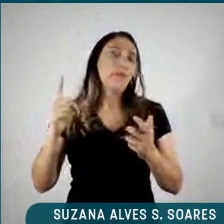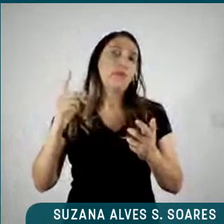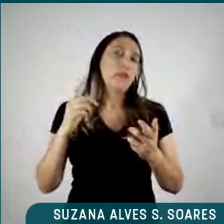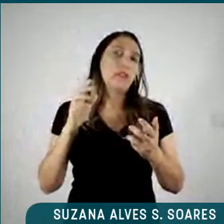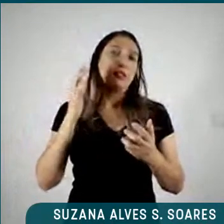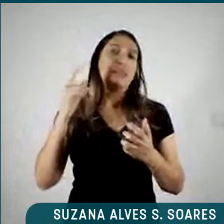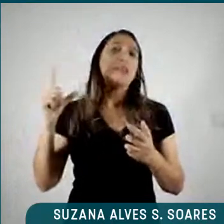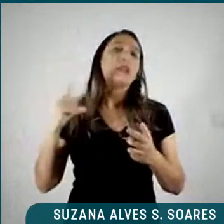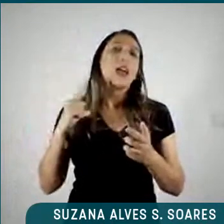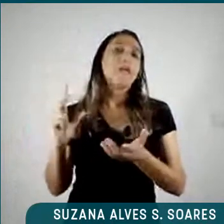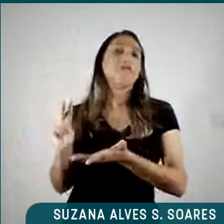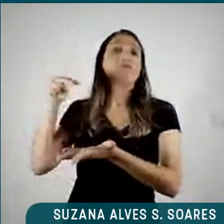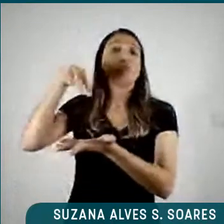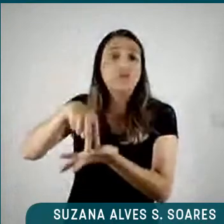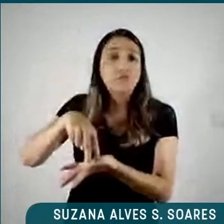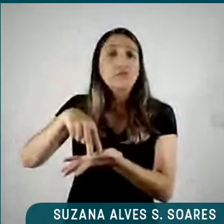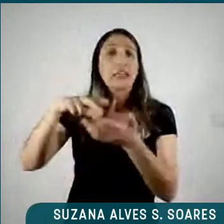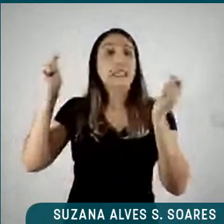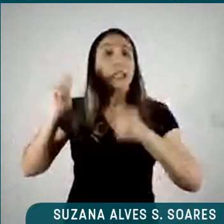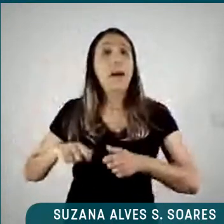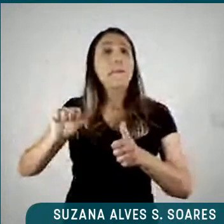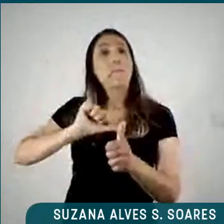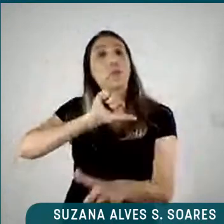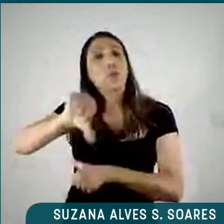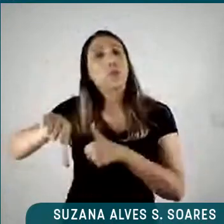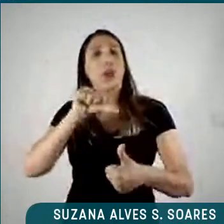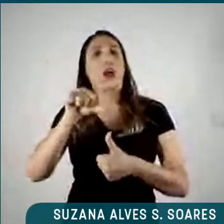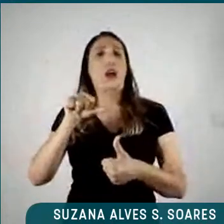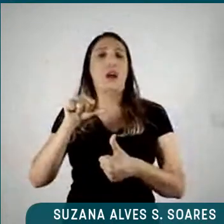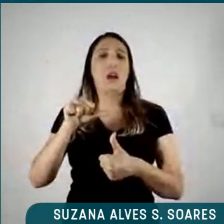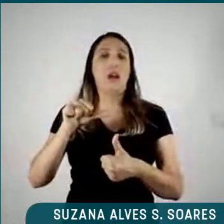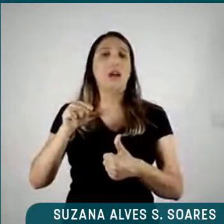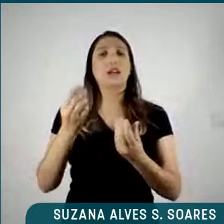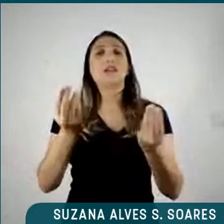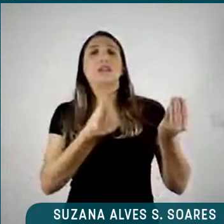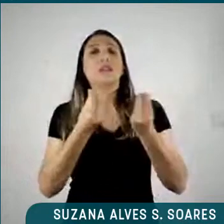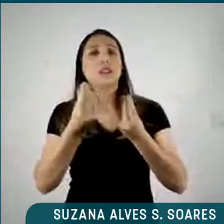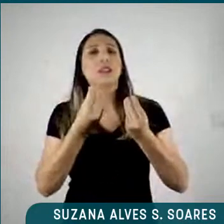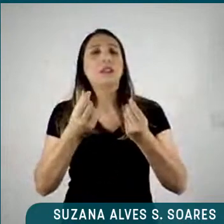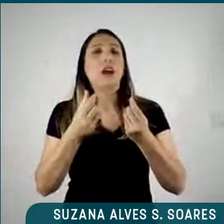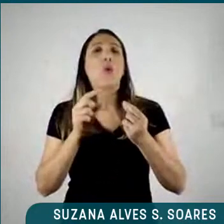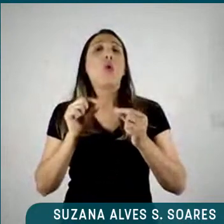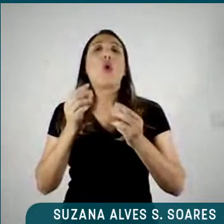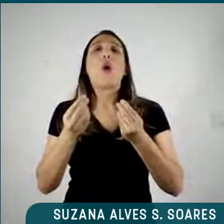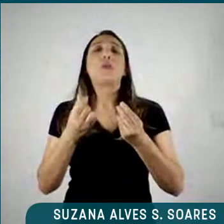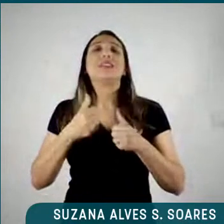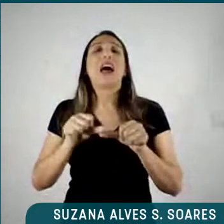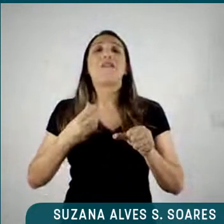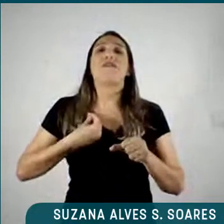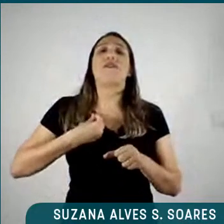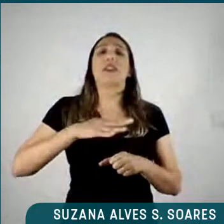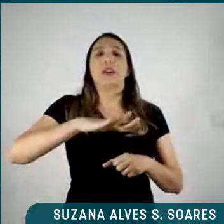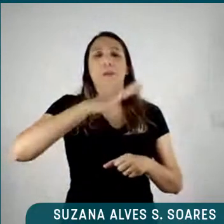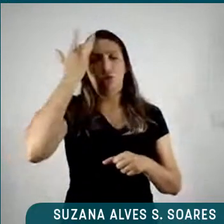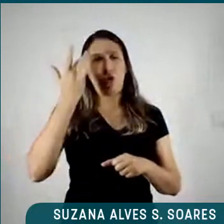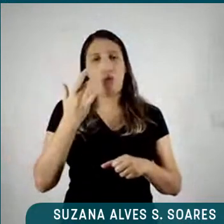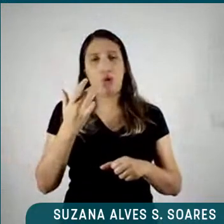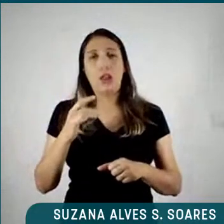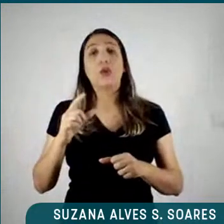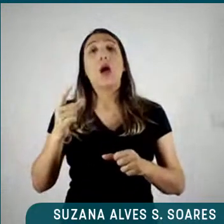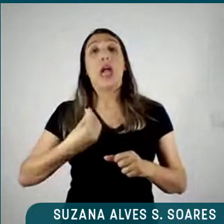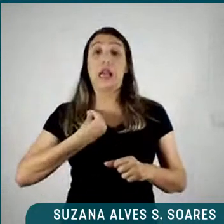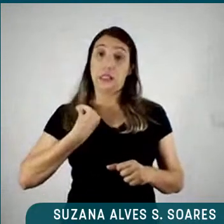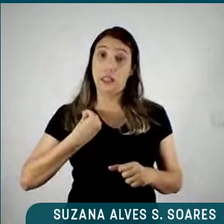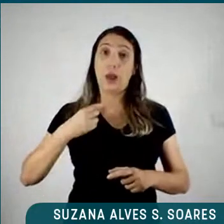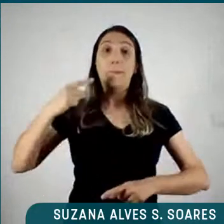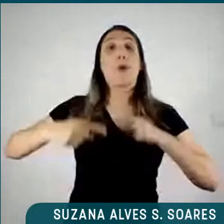And there are some groups and people that they are not willing to change their situation because of